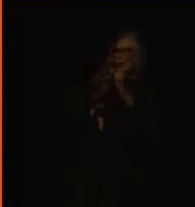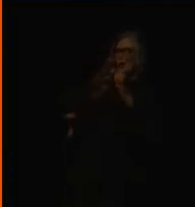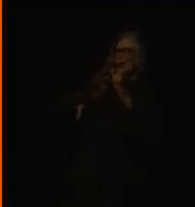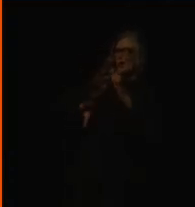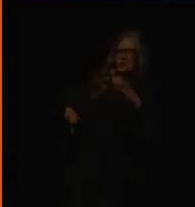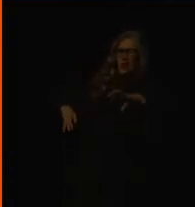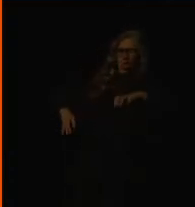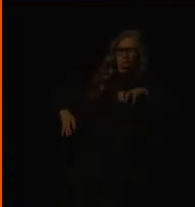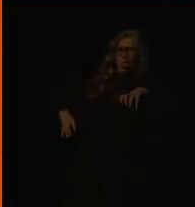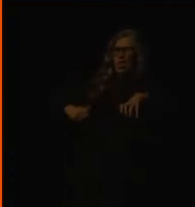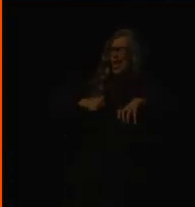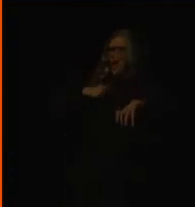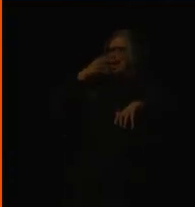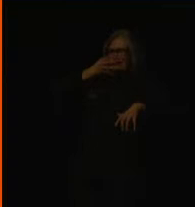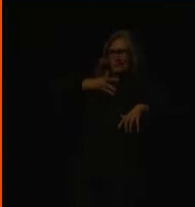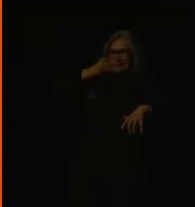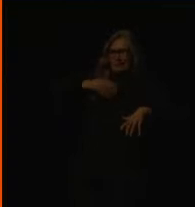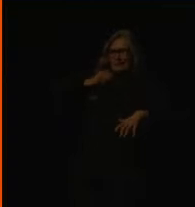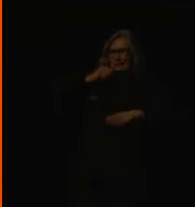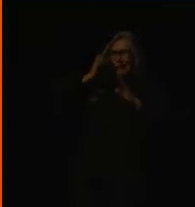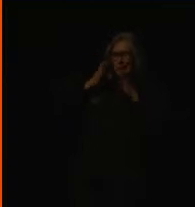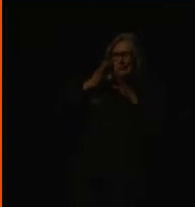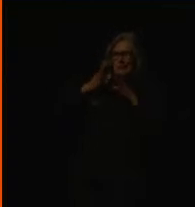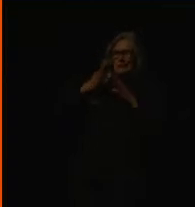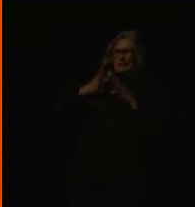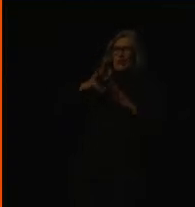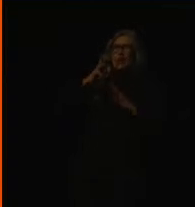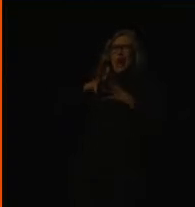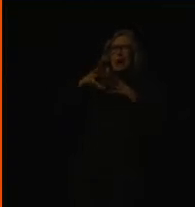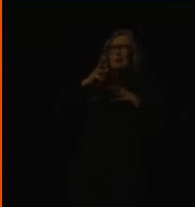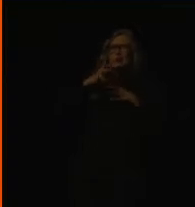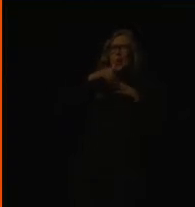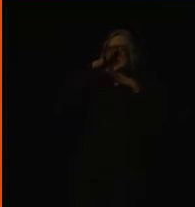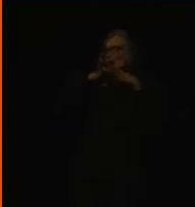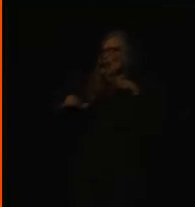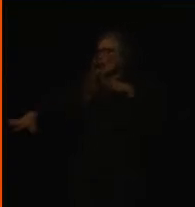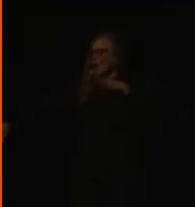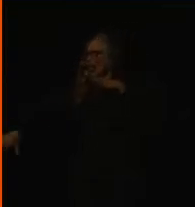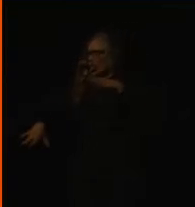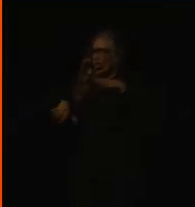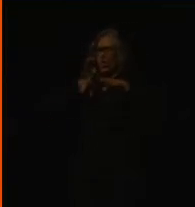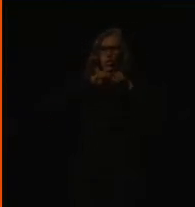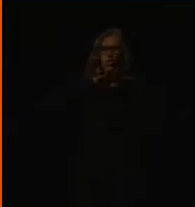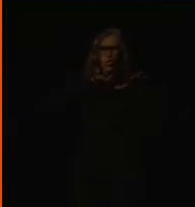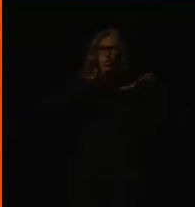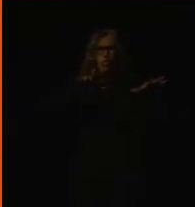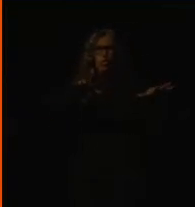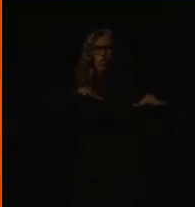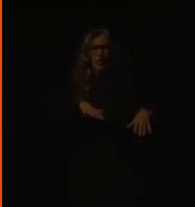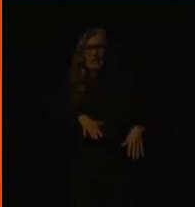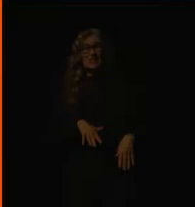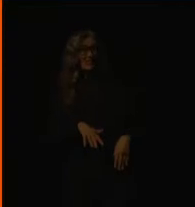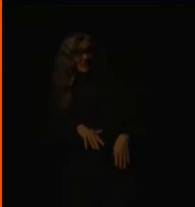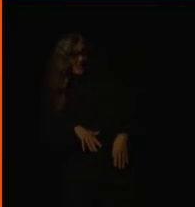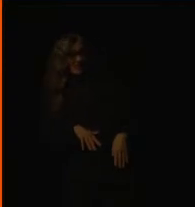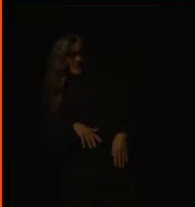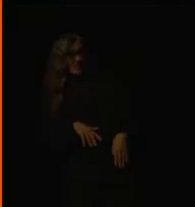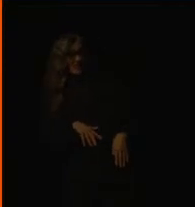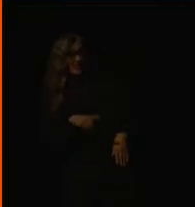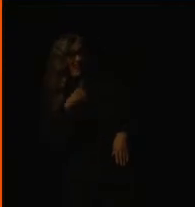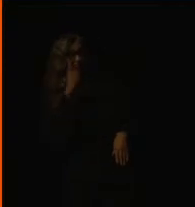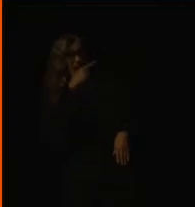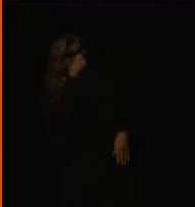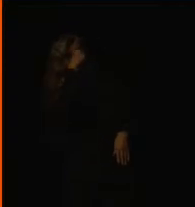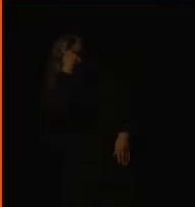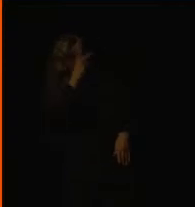was not being mindful of how much water was going down the drain. I mean, if the tank's going to overflow, that's what you want. Not the black one. Right,